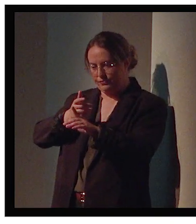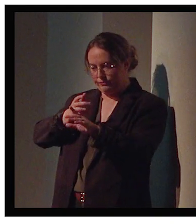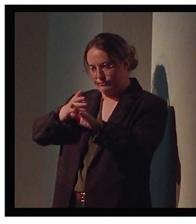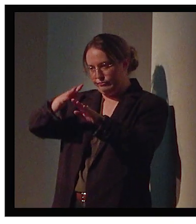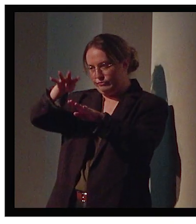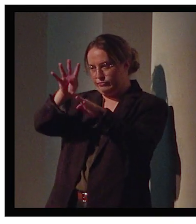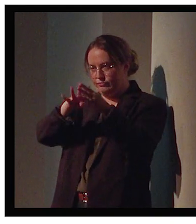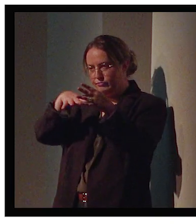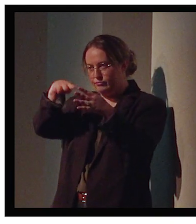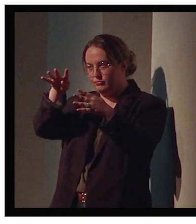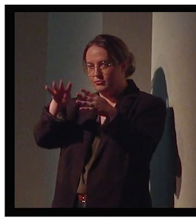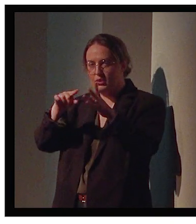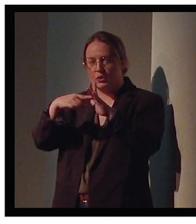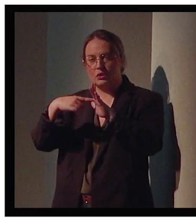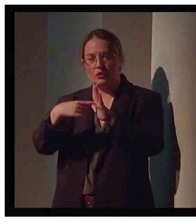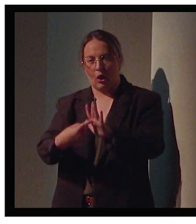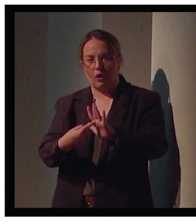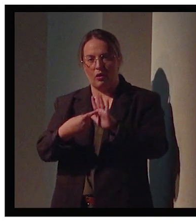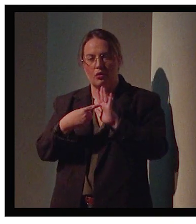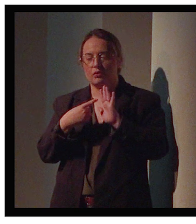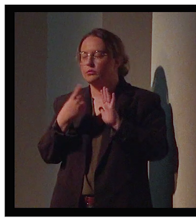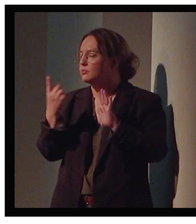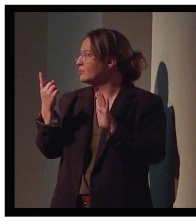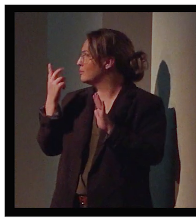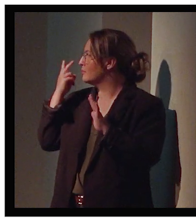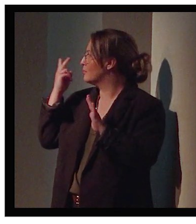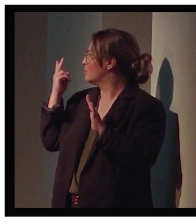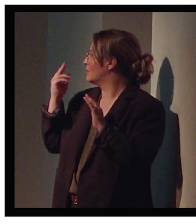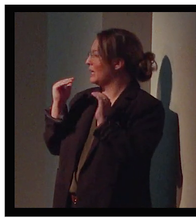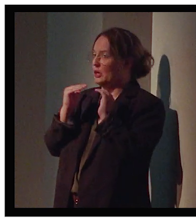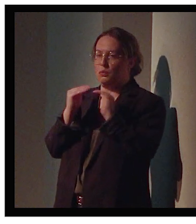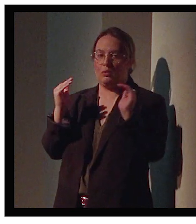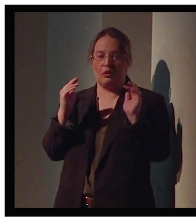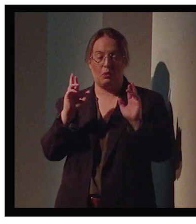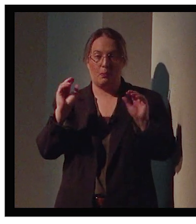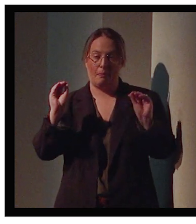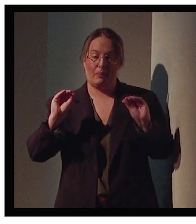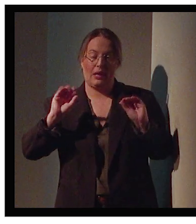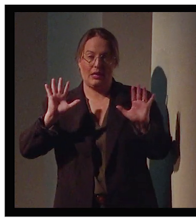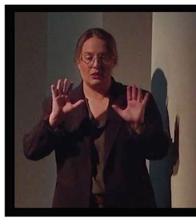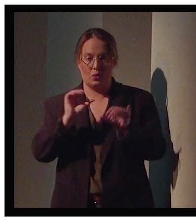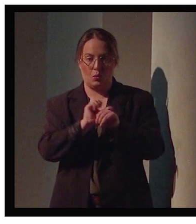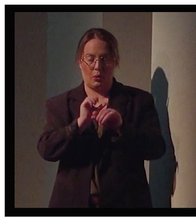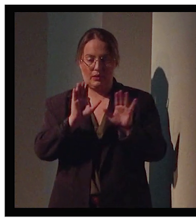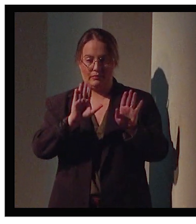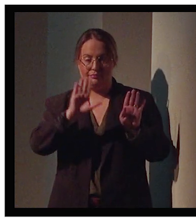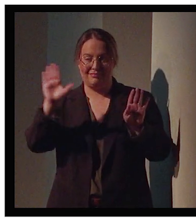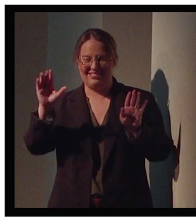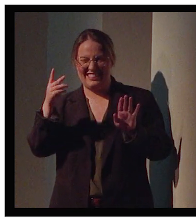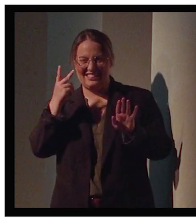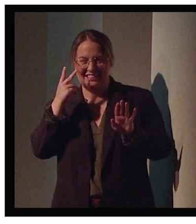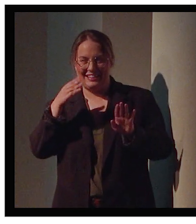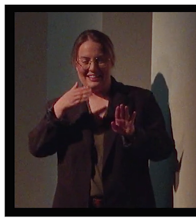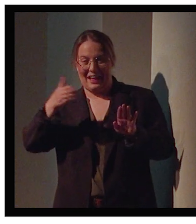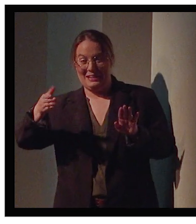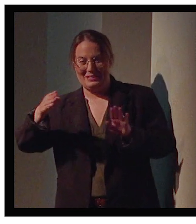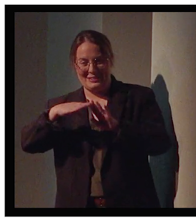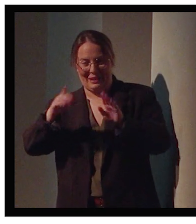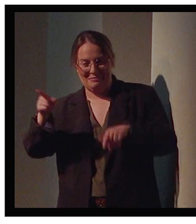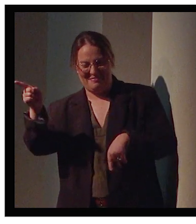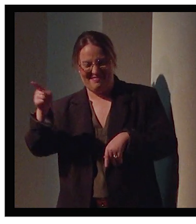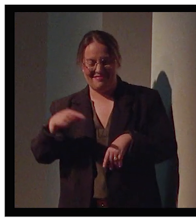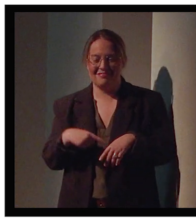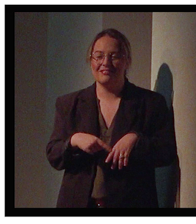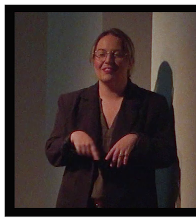different but equally radical works that are in the exhibition next door. Into the 20th century, artists continued